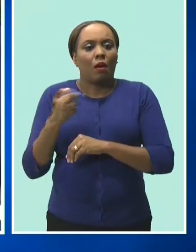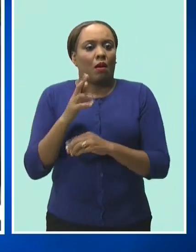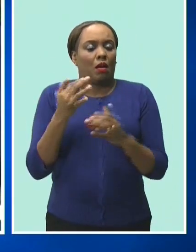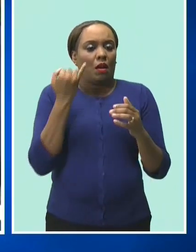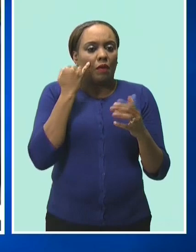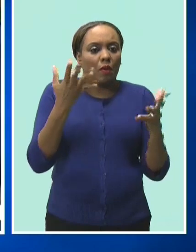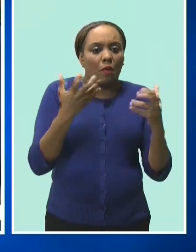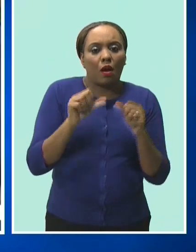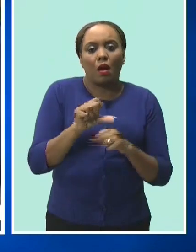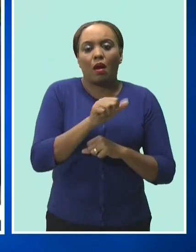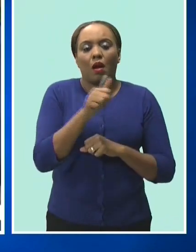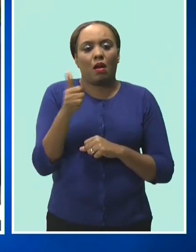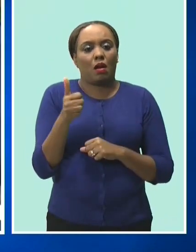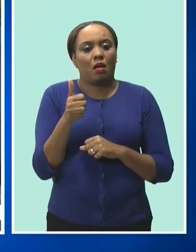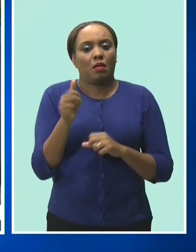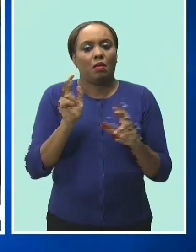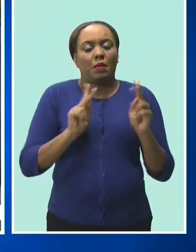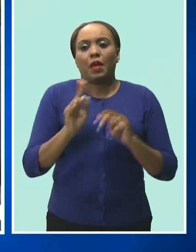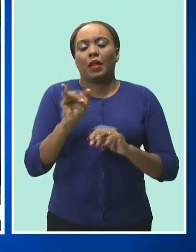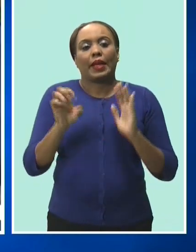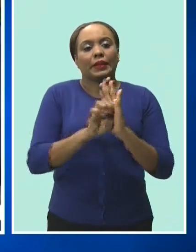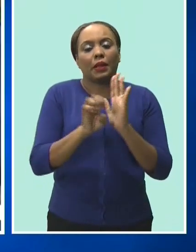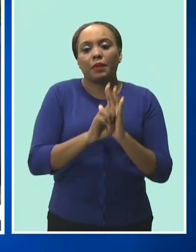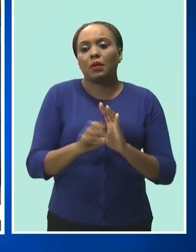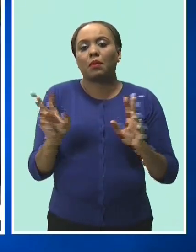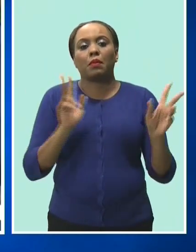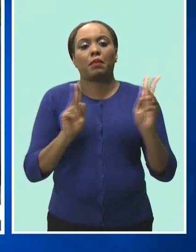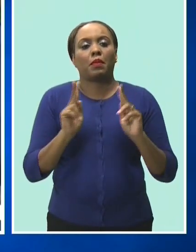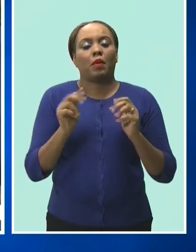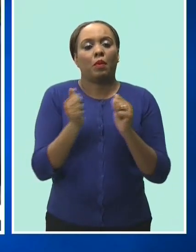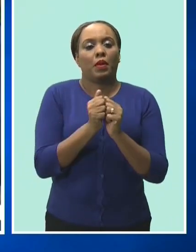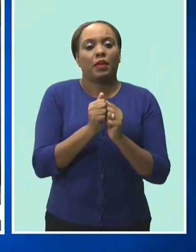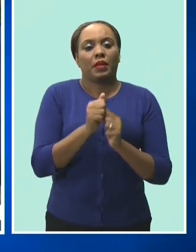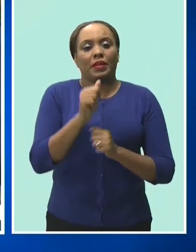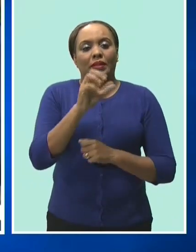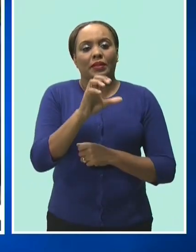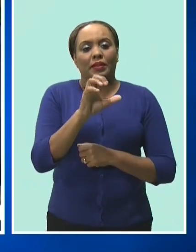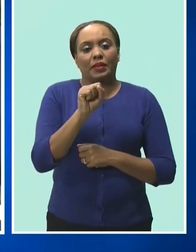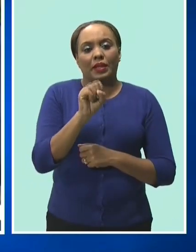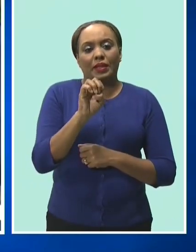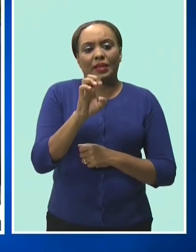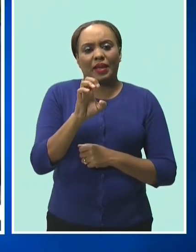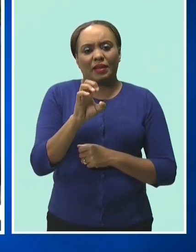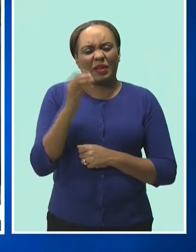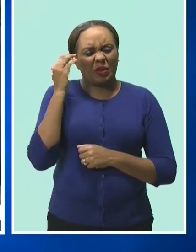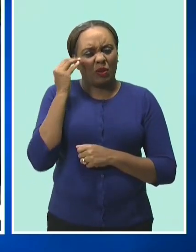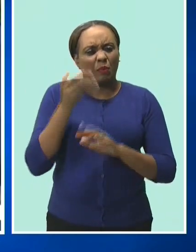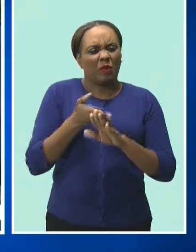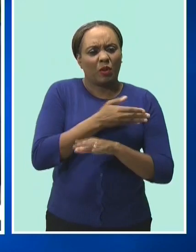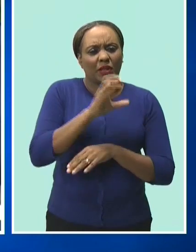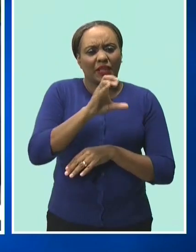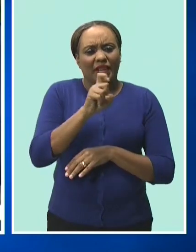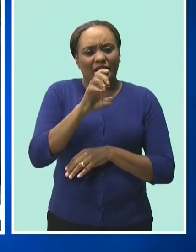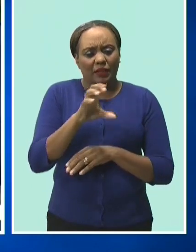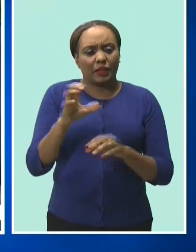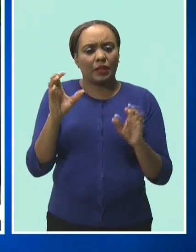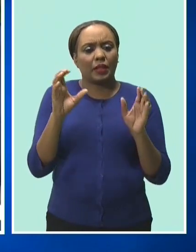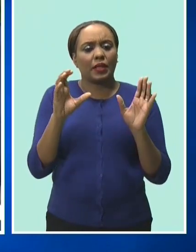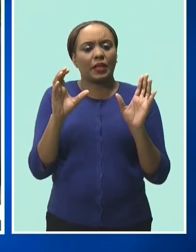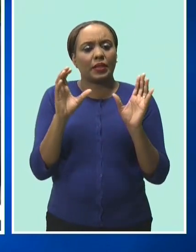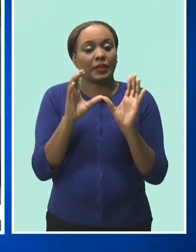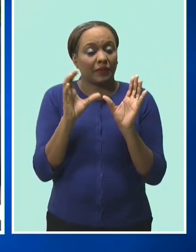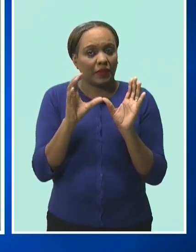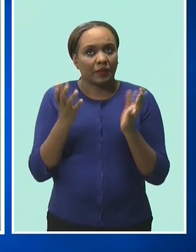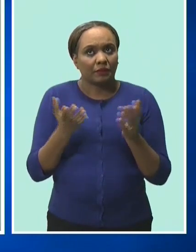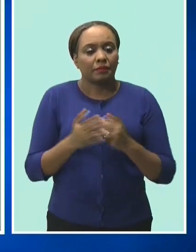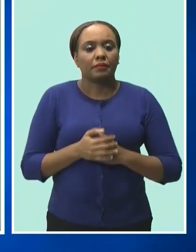with CSEC certificates, and to be able to ensure that there is a wider pool of persons who can move.